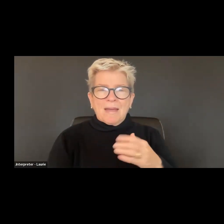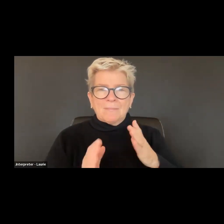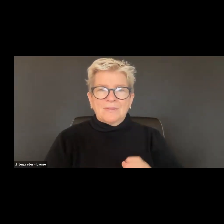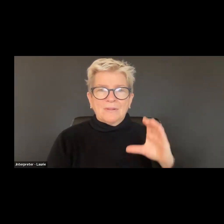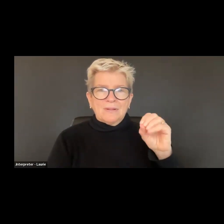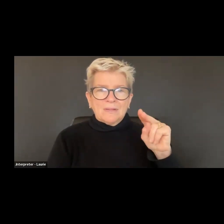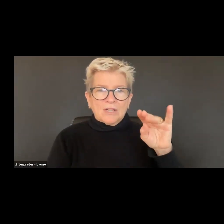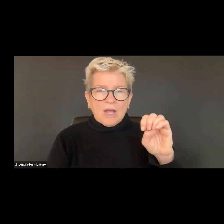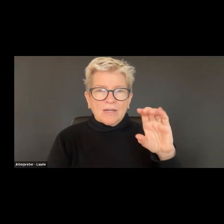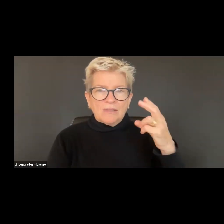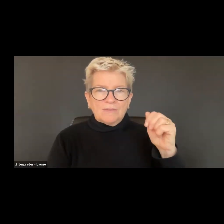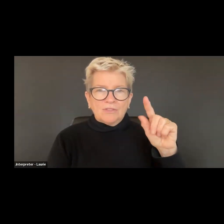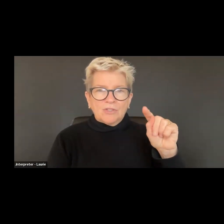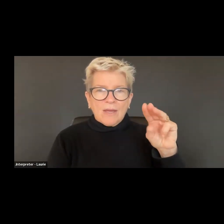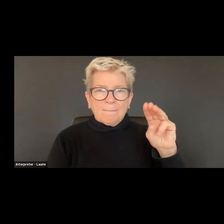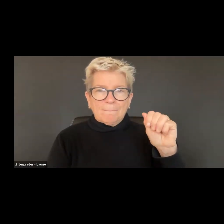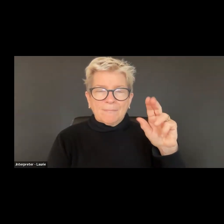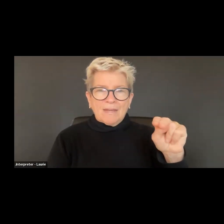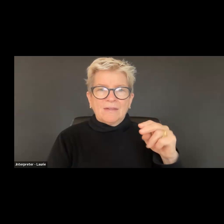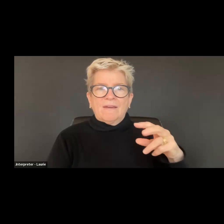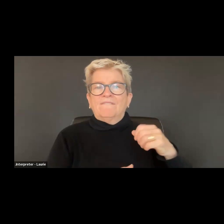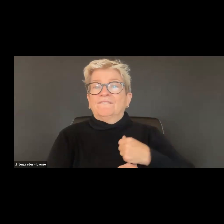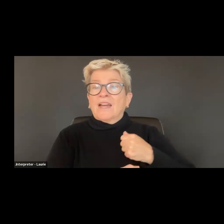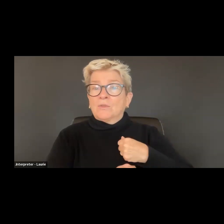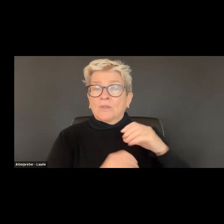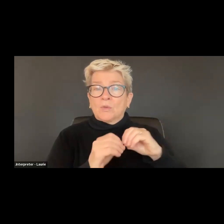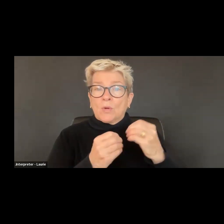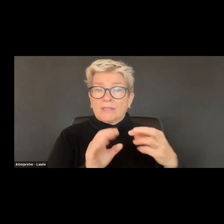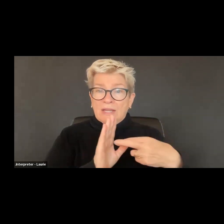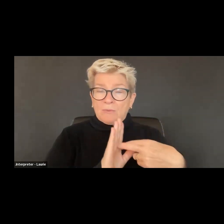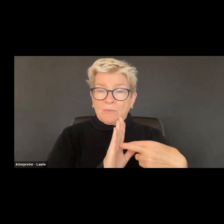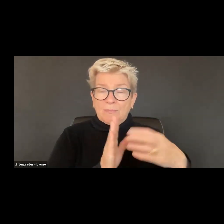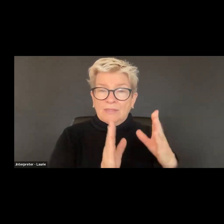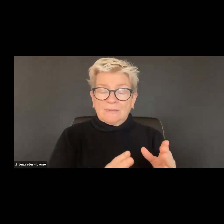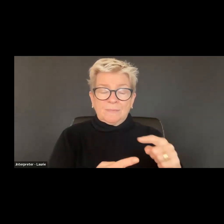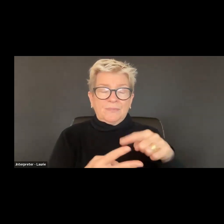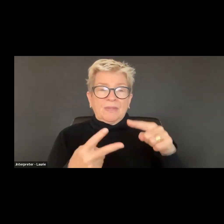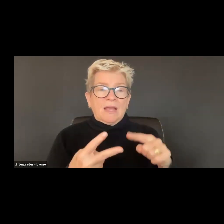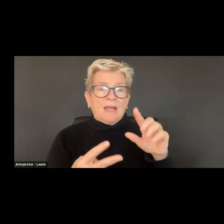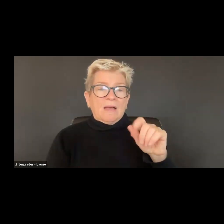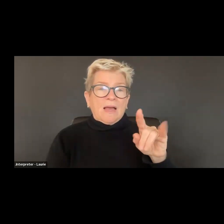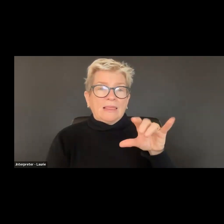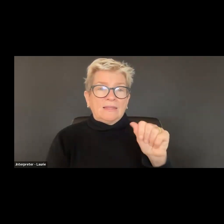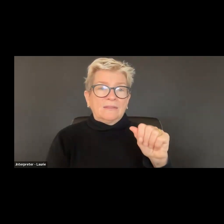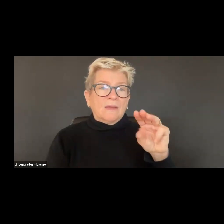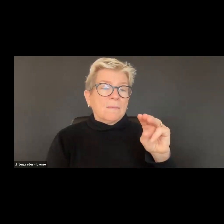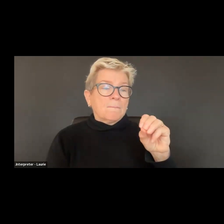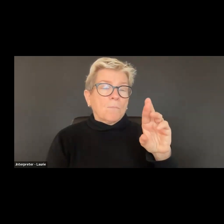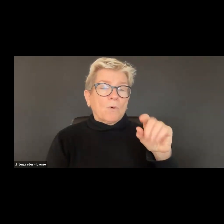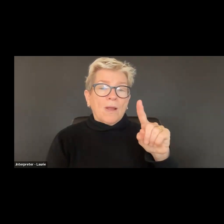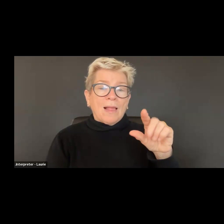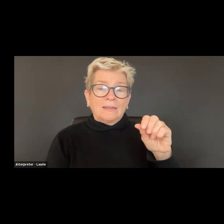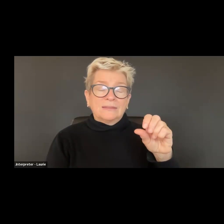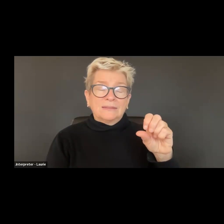Connie Chapman, who's representing veterans organizations. And then we have Alicia Morales, who's representing